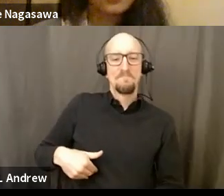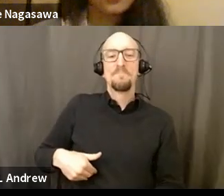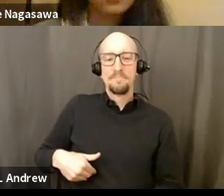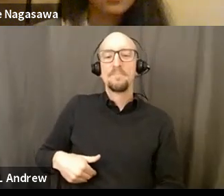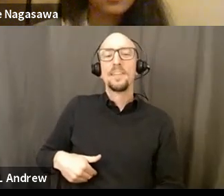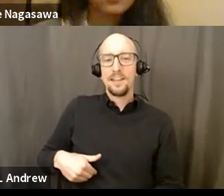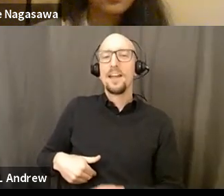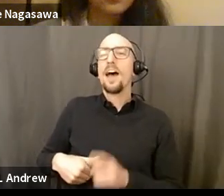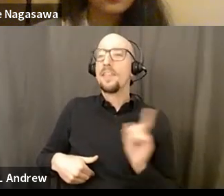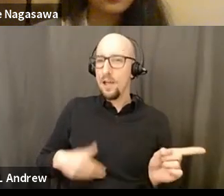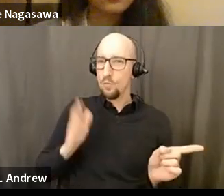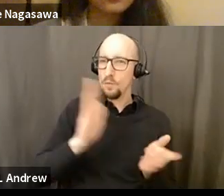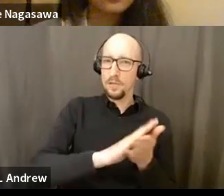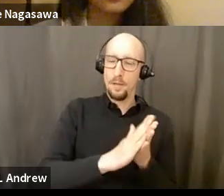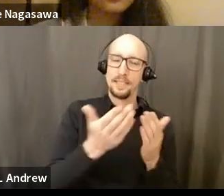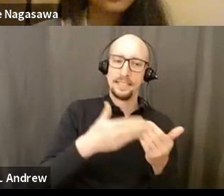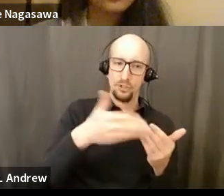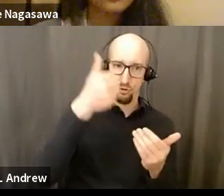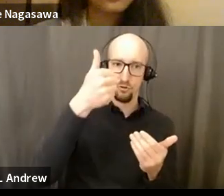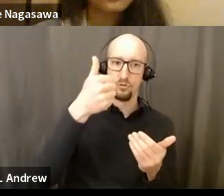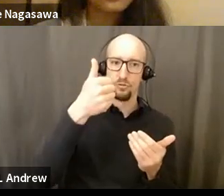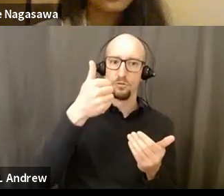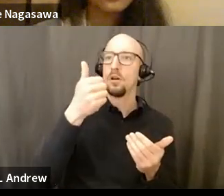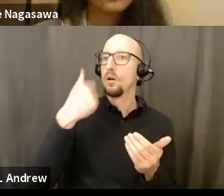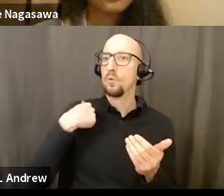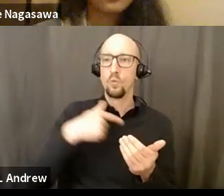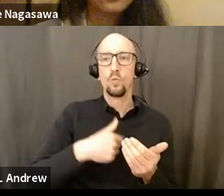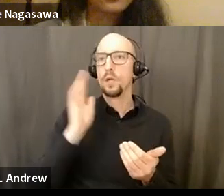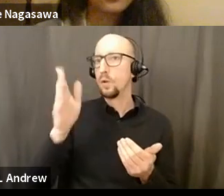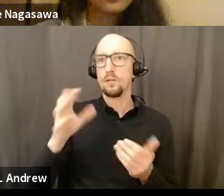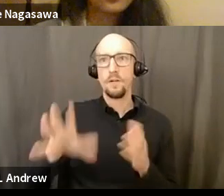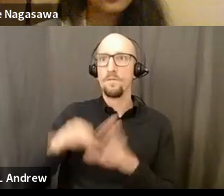it's going to, the solution's going to fall on our lap.